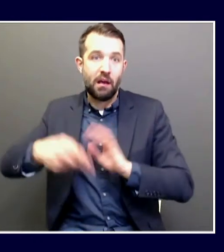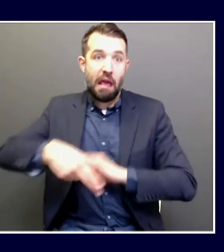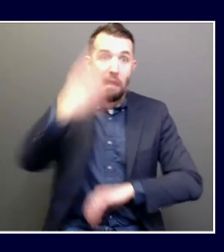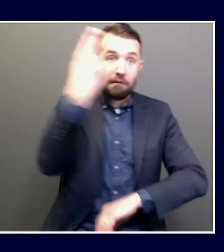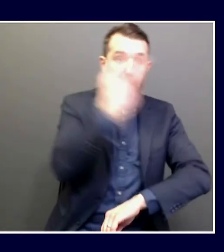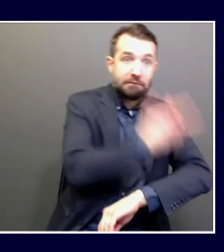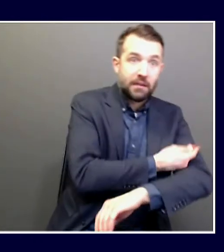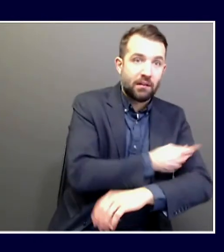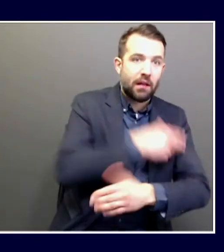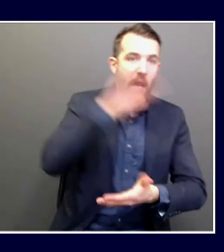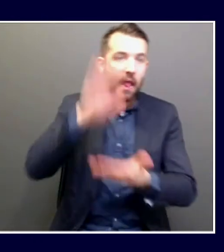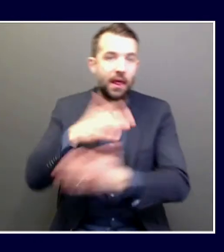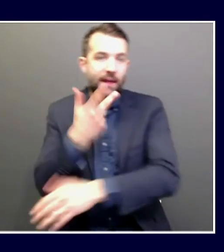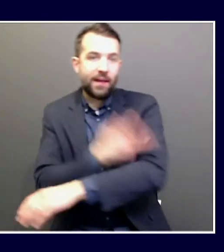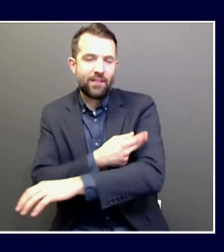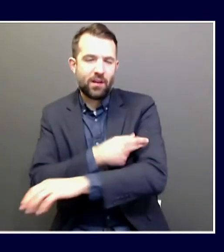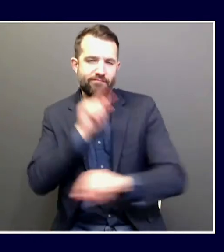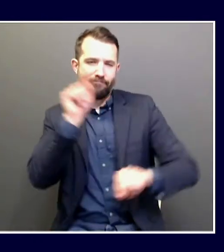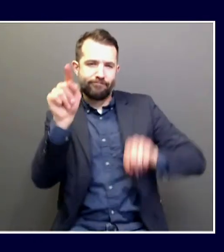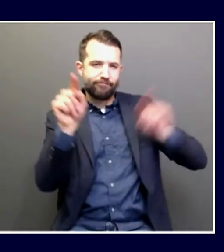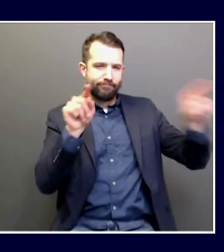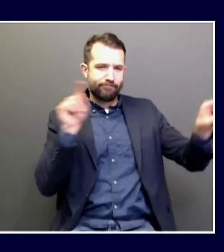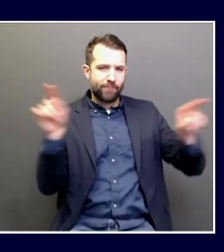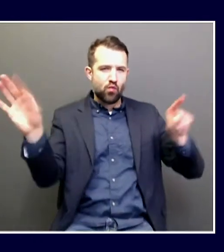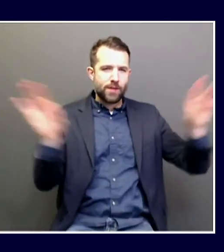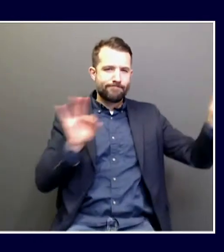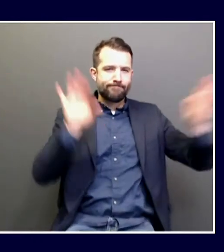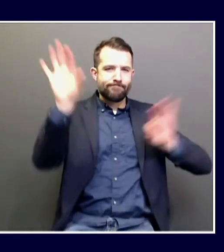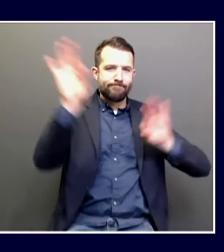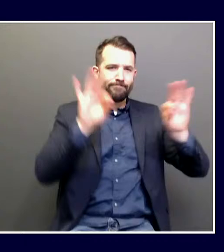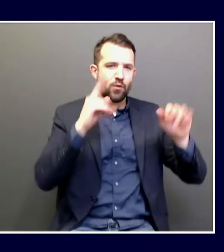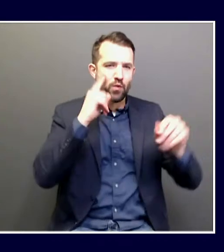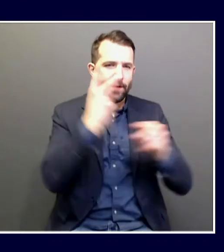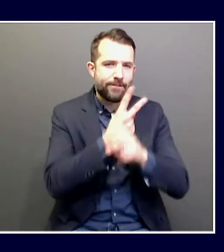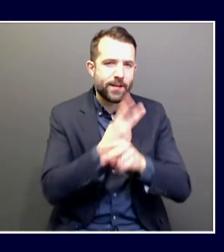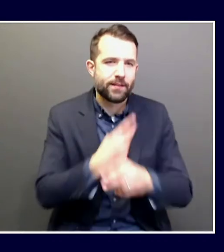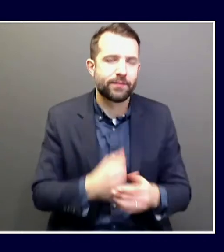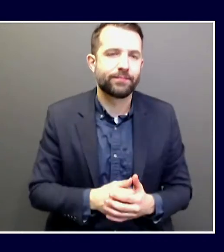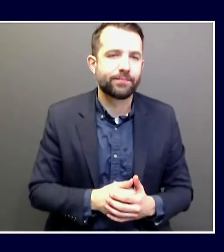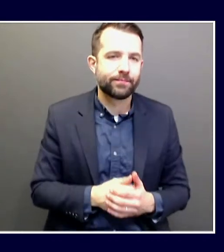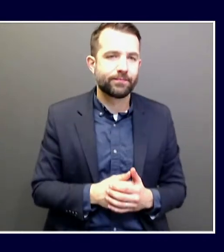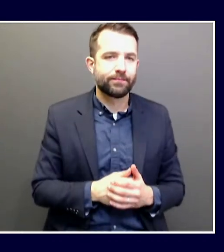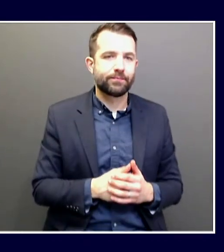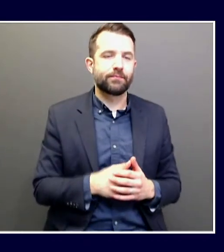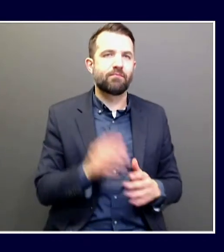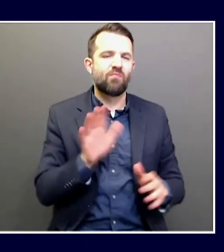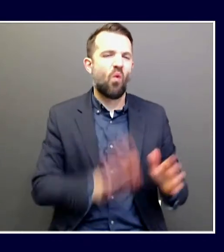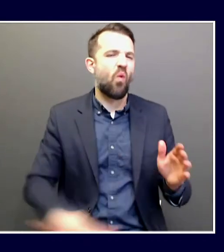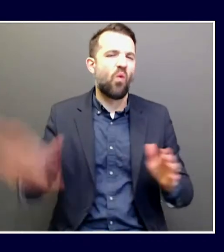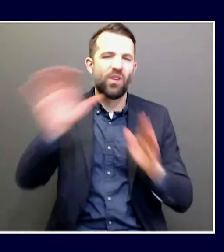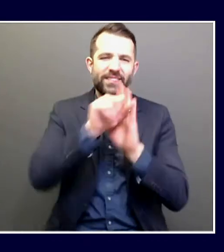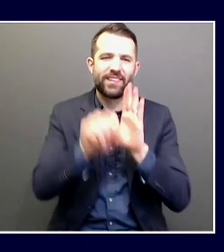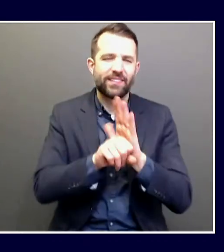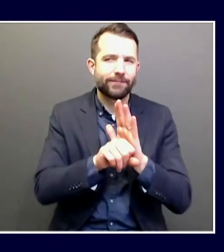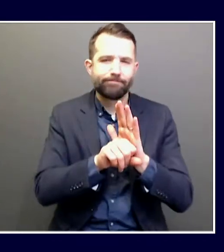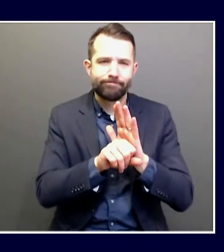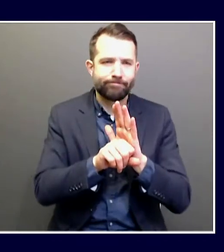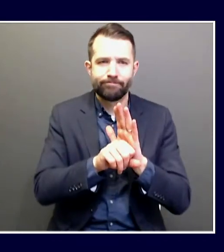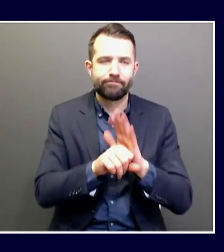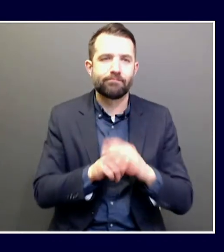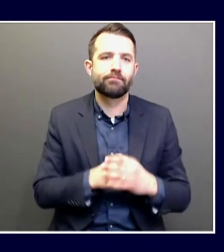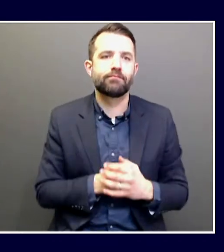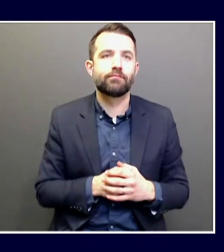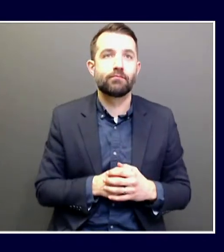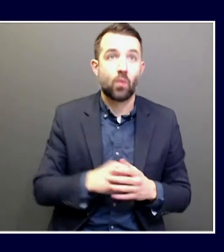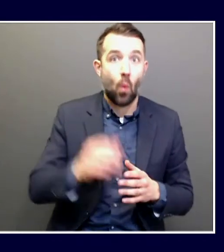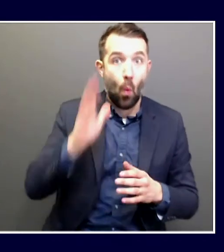that gives us a broad and thorough geographic look at the state. I don't want to say that we won't expand, but right now our focus is